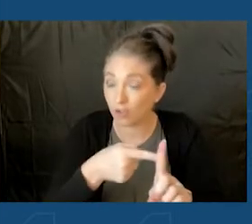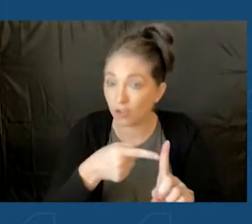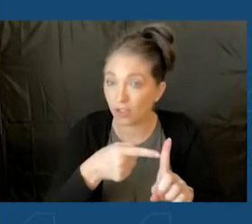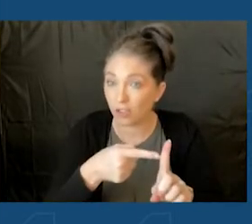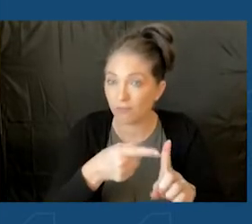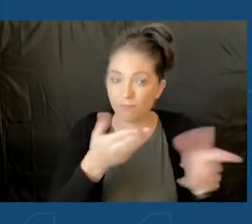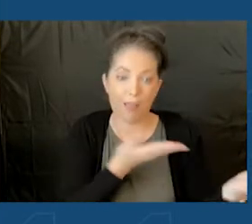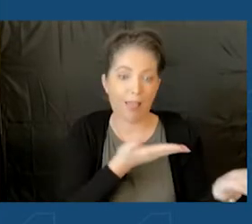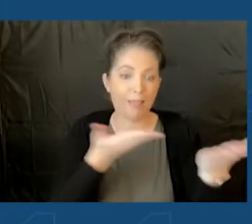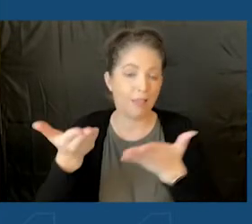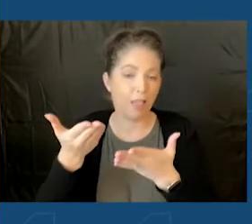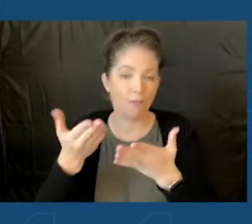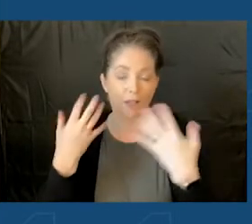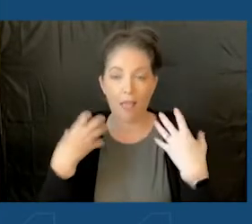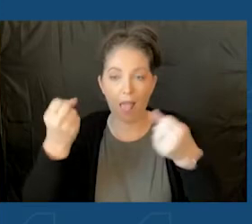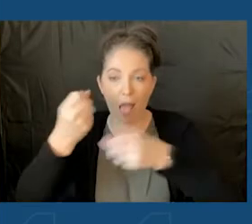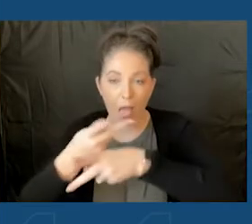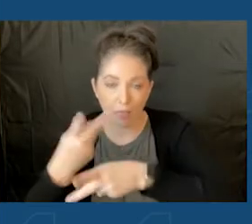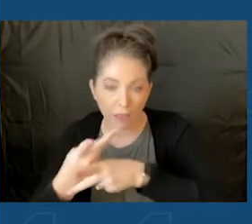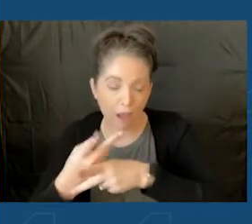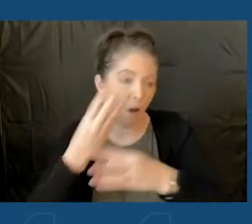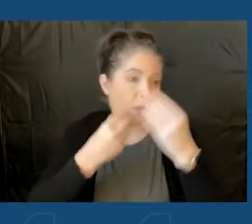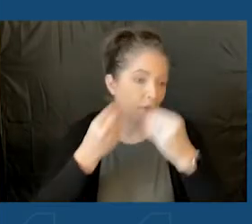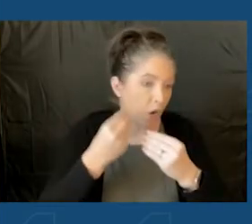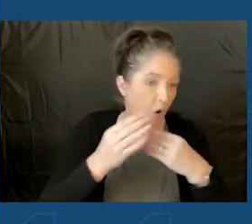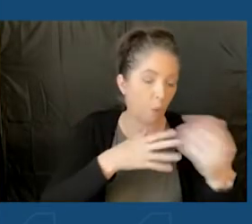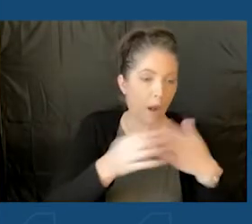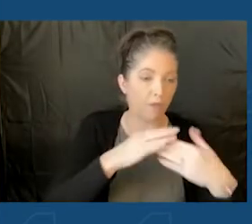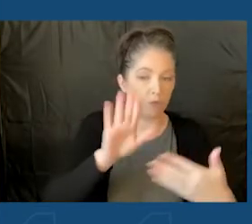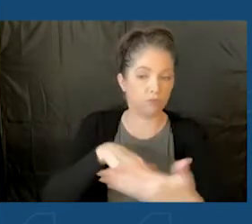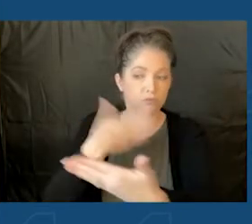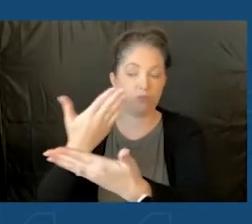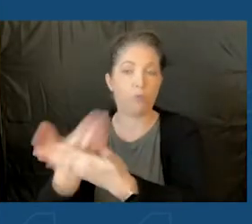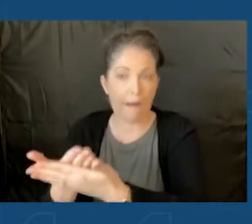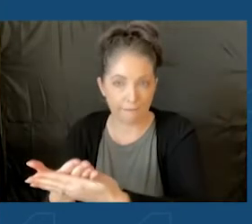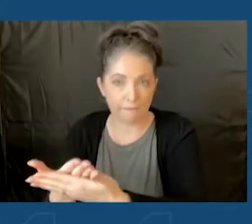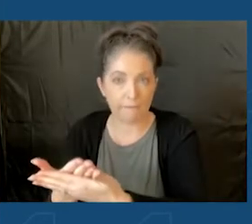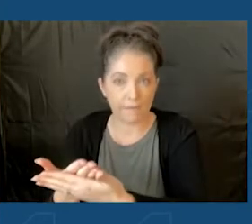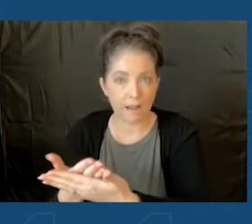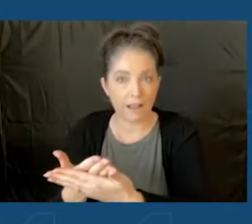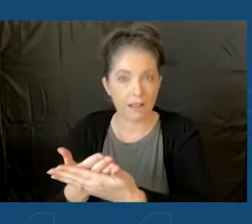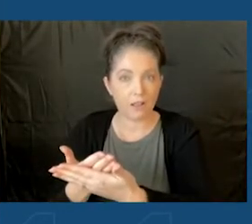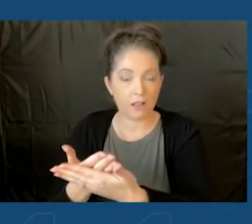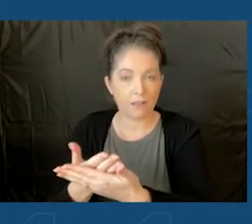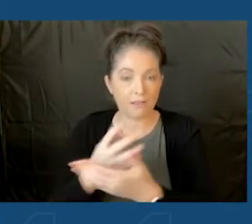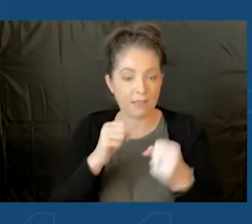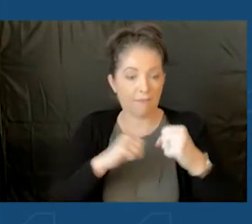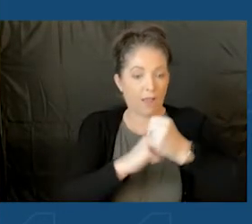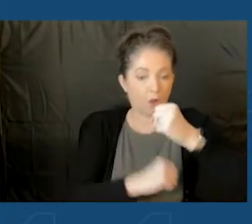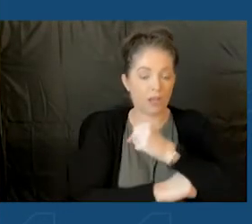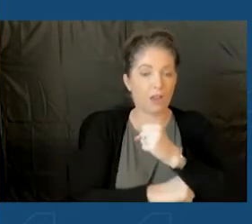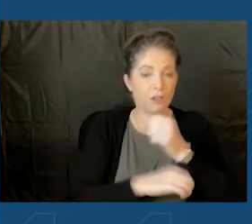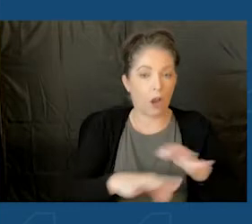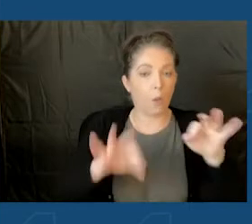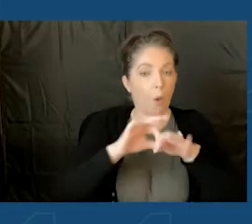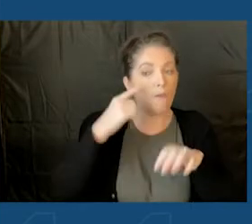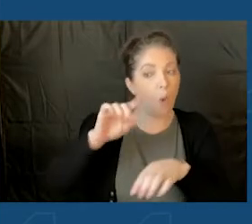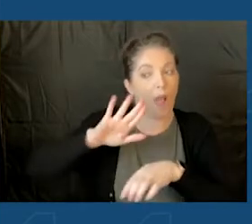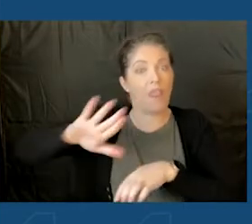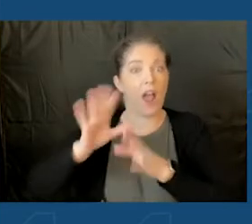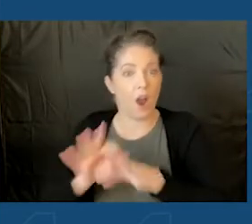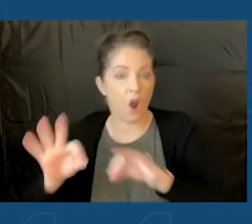or food, get to where they have to go. It's foundational. It's essential to their essential work. So I can't